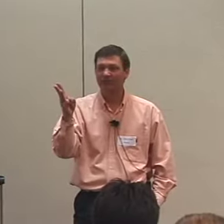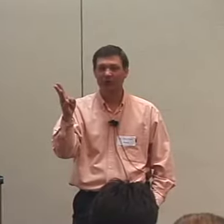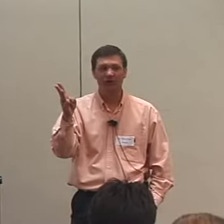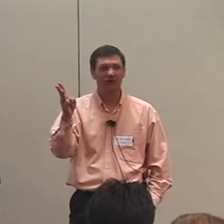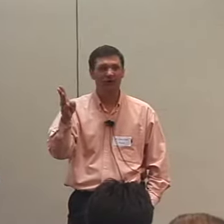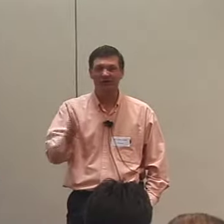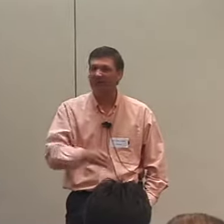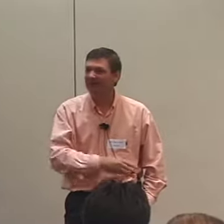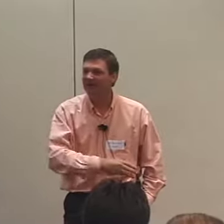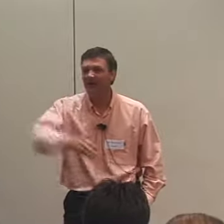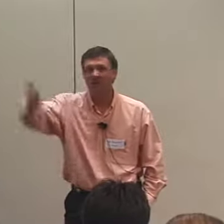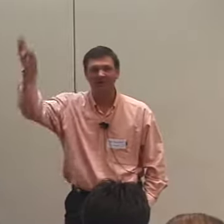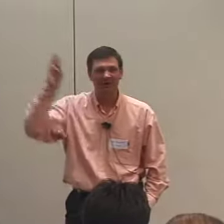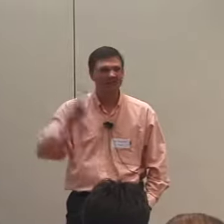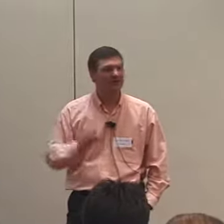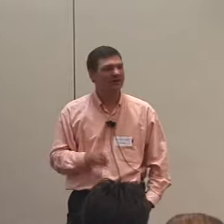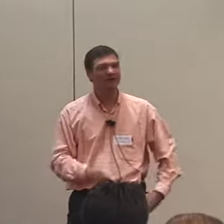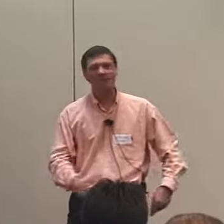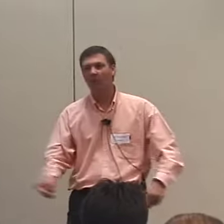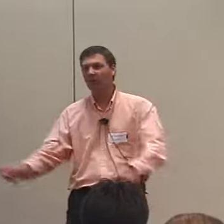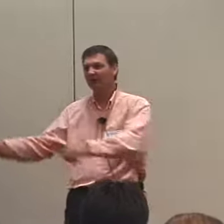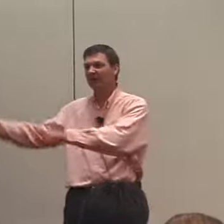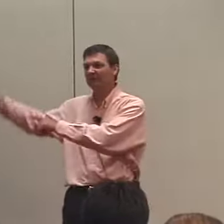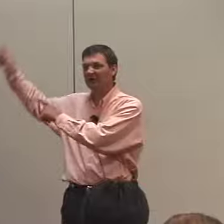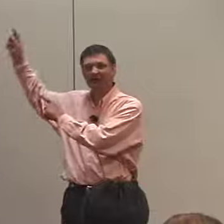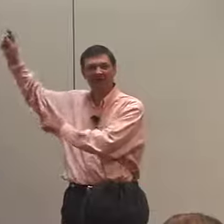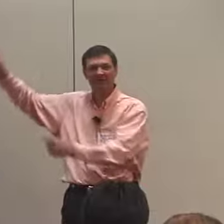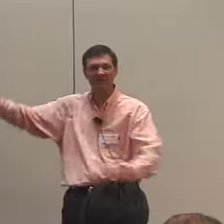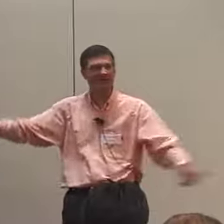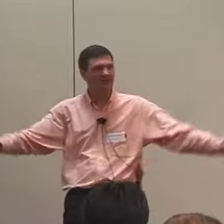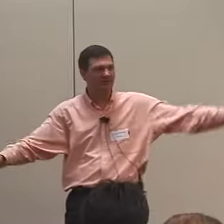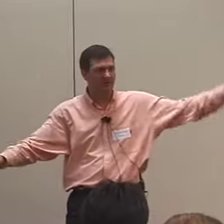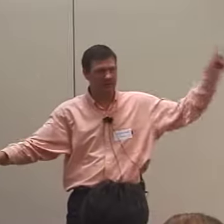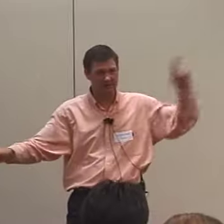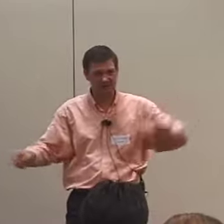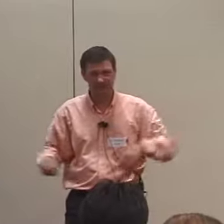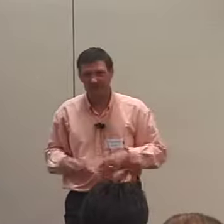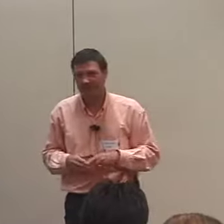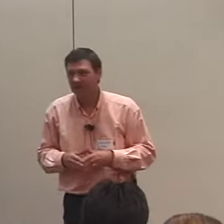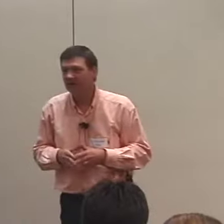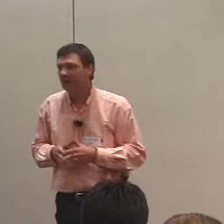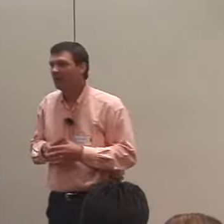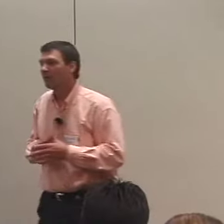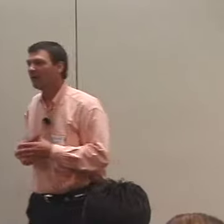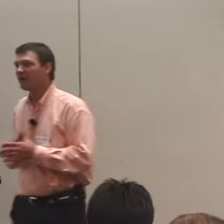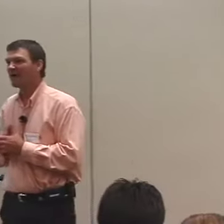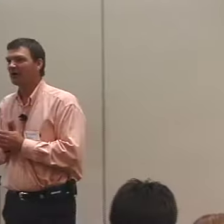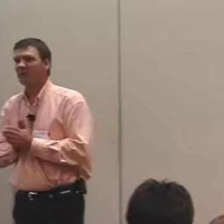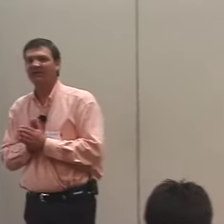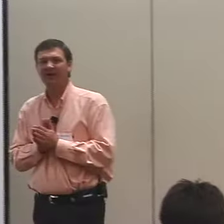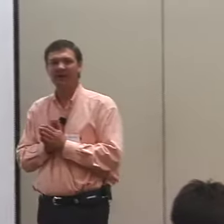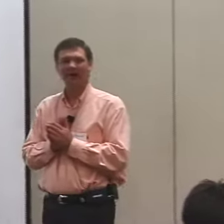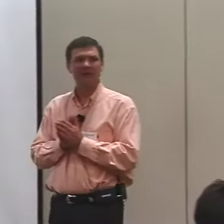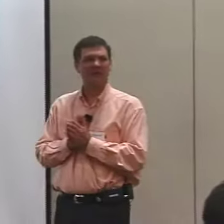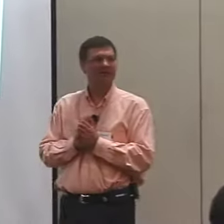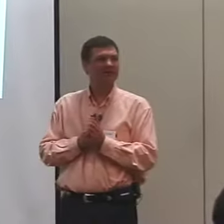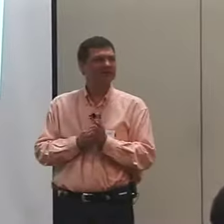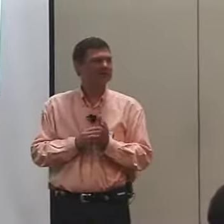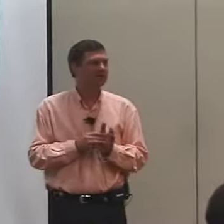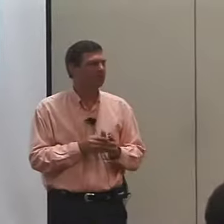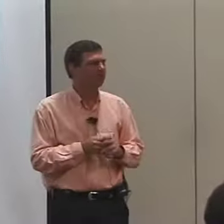some protocol to make it go so we don't have people wandering off talking about things that are irrelevant. We went out and we